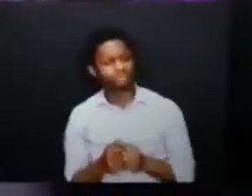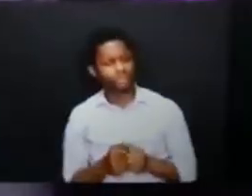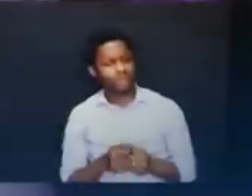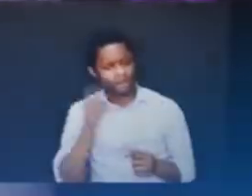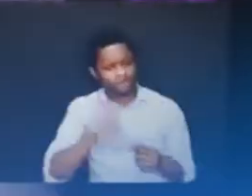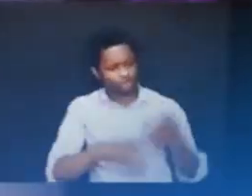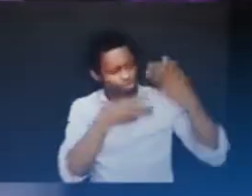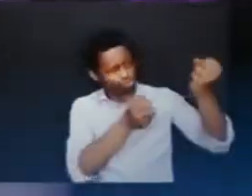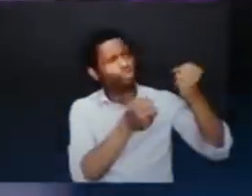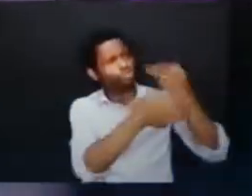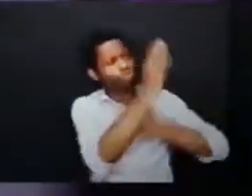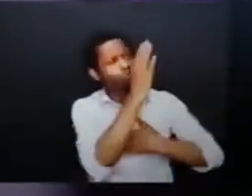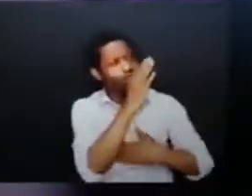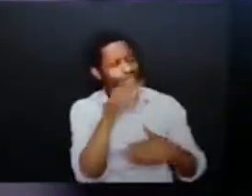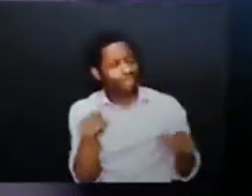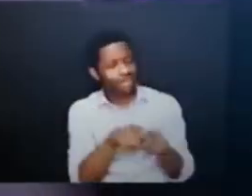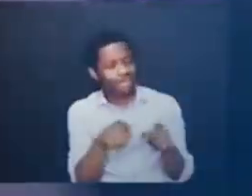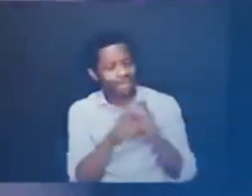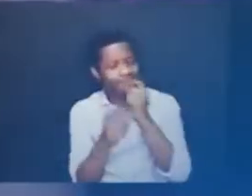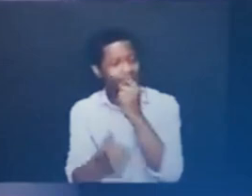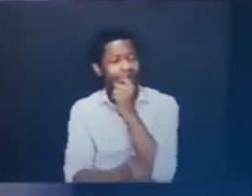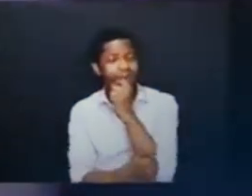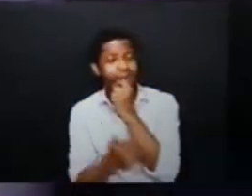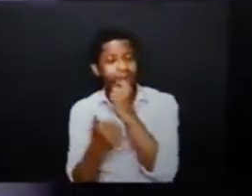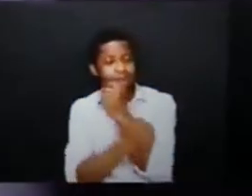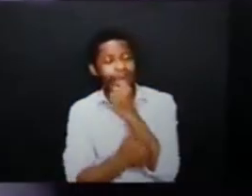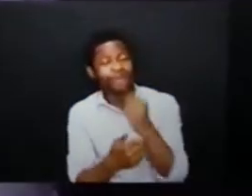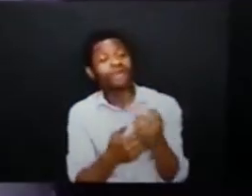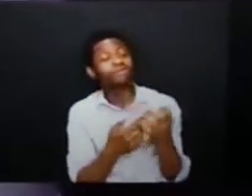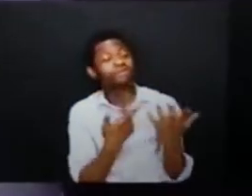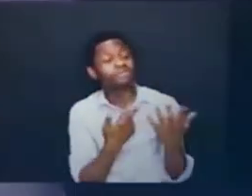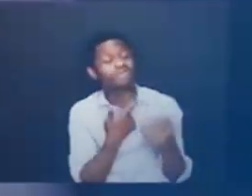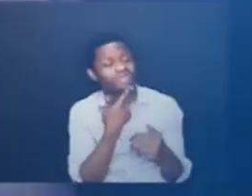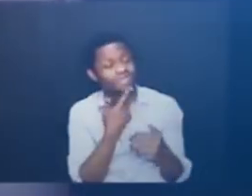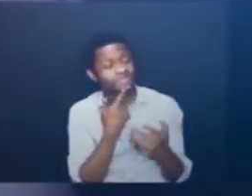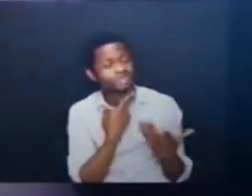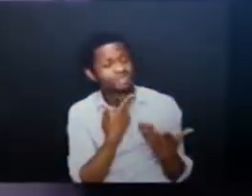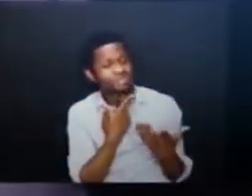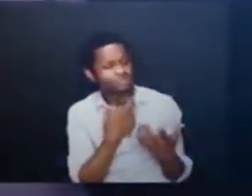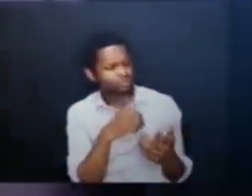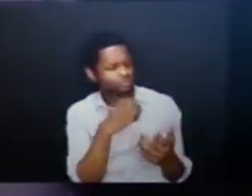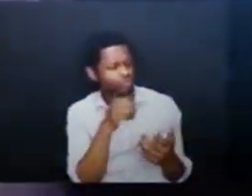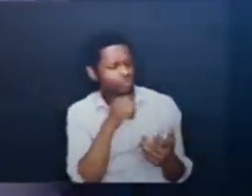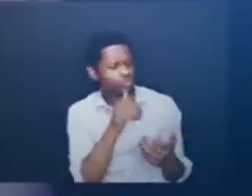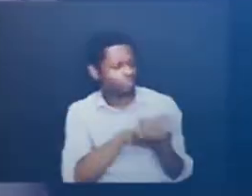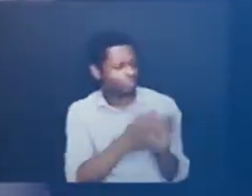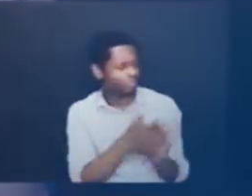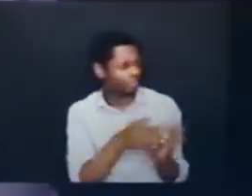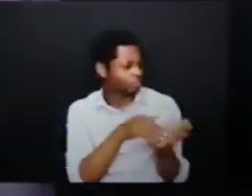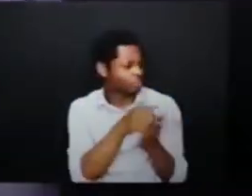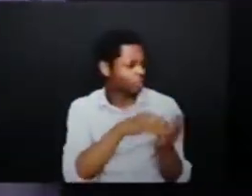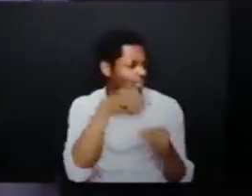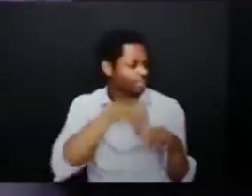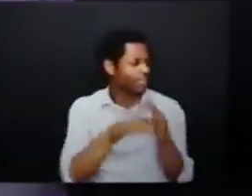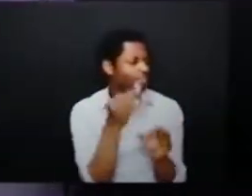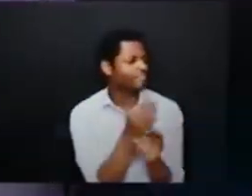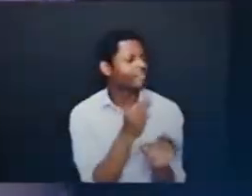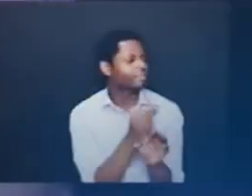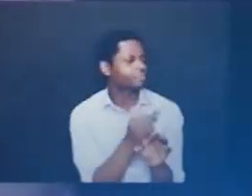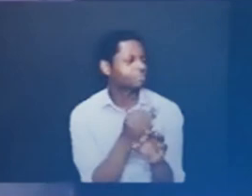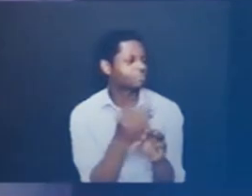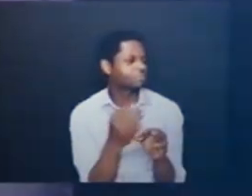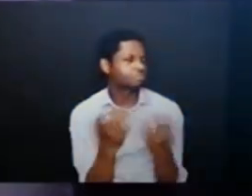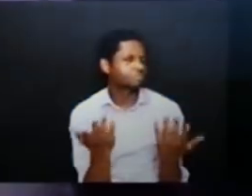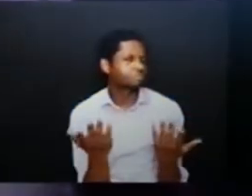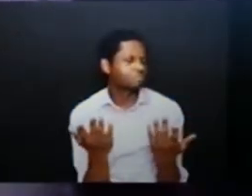Like Abraham did. Without weakening in faith. He faced the fact that his body was